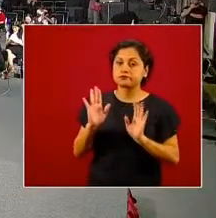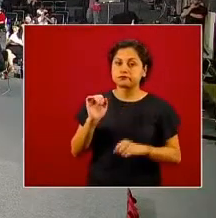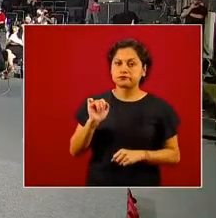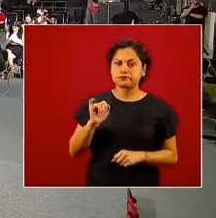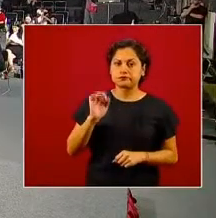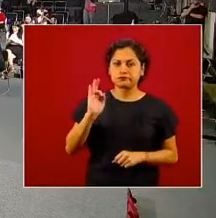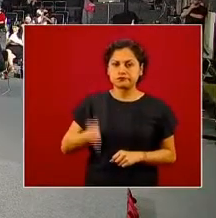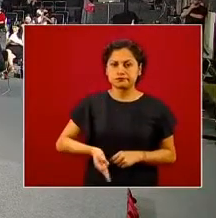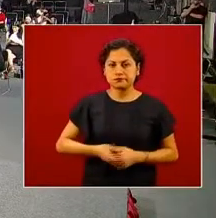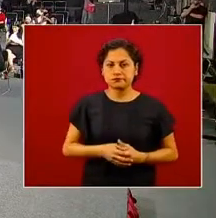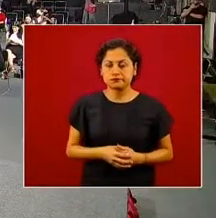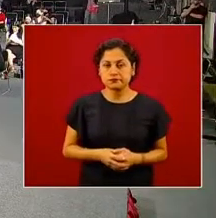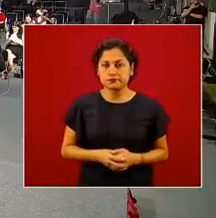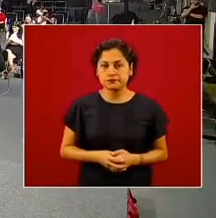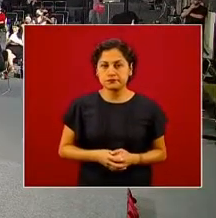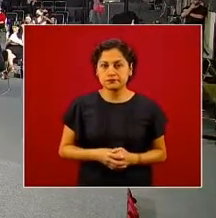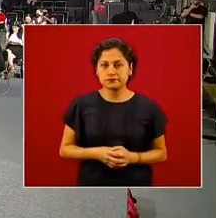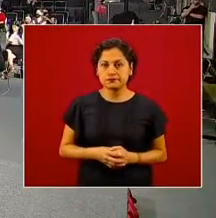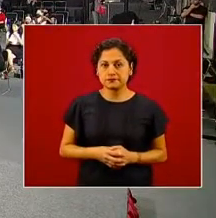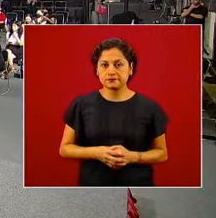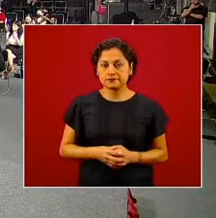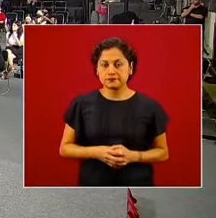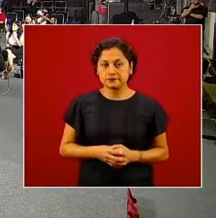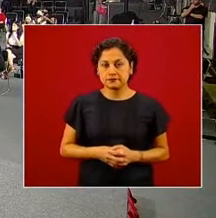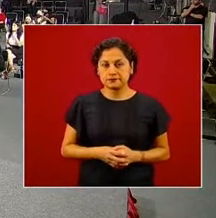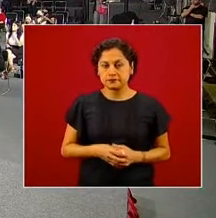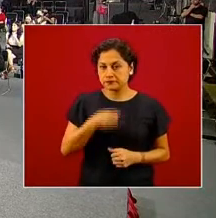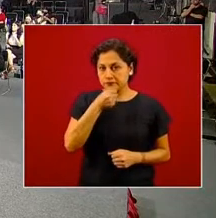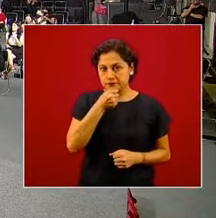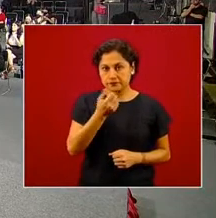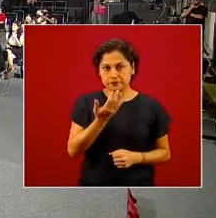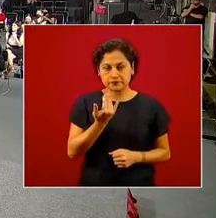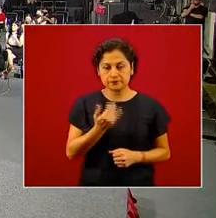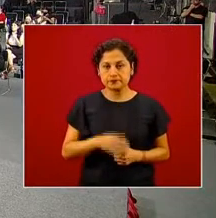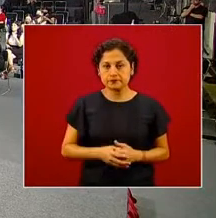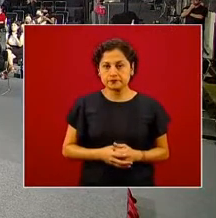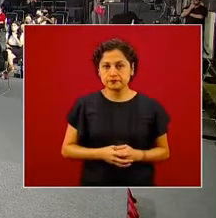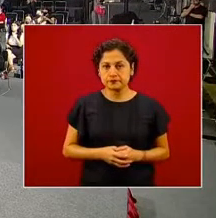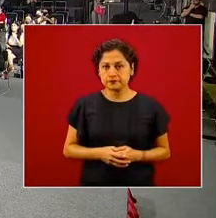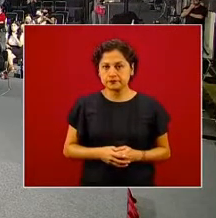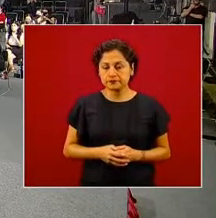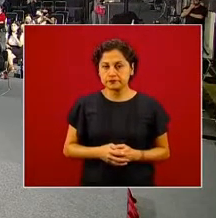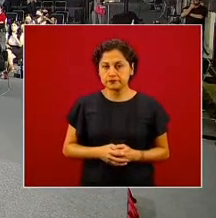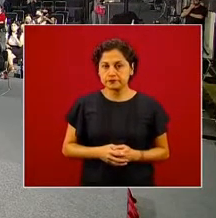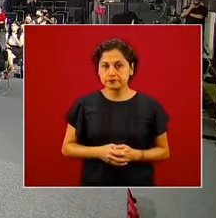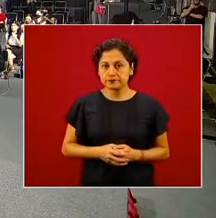as soon as this organization contacts me, I'll be ready to comply.